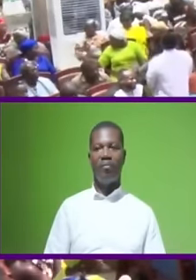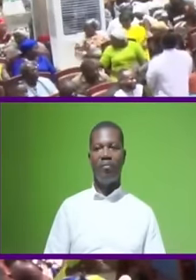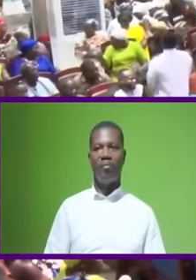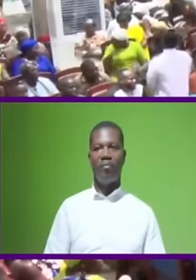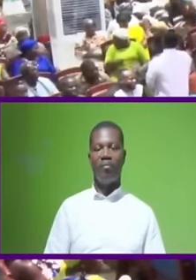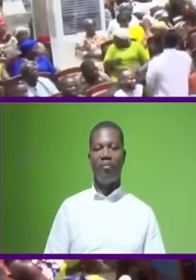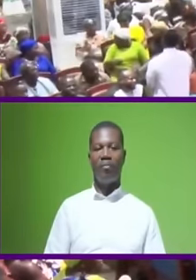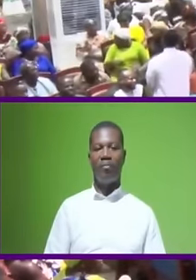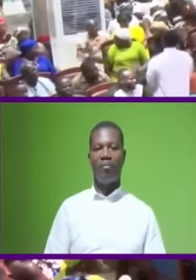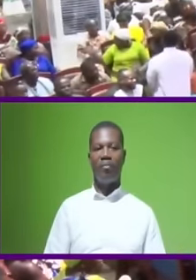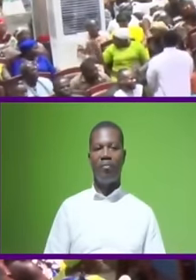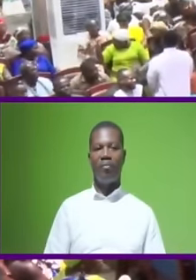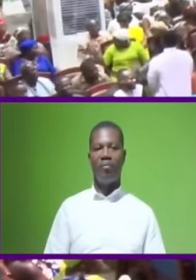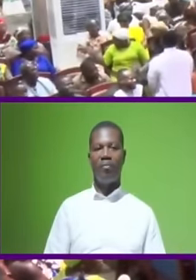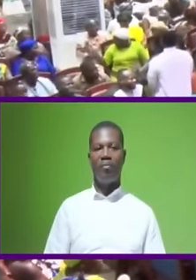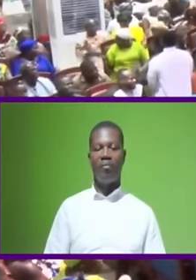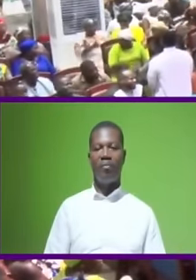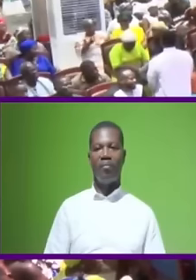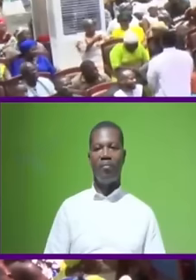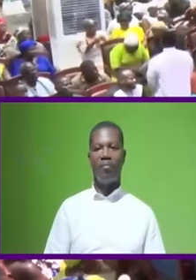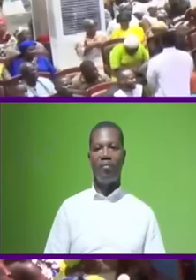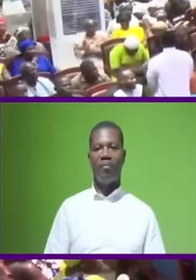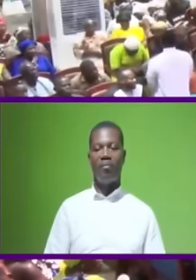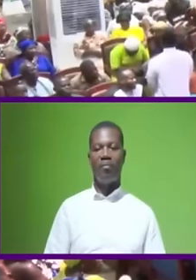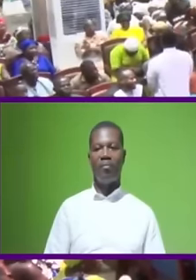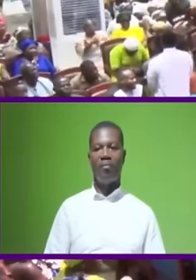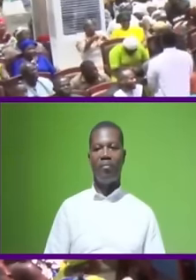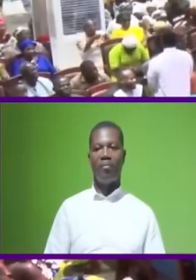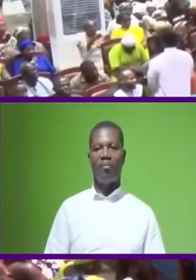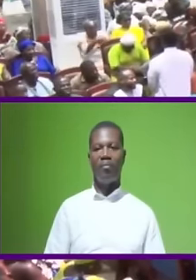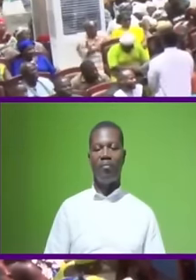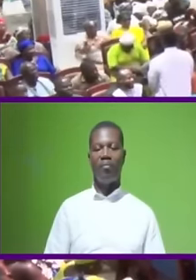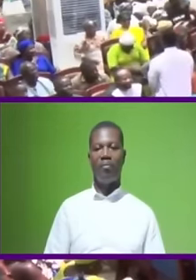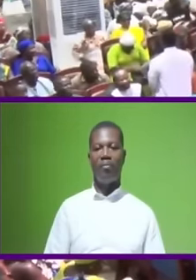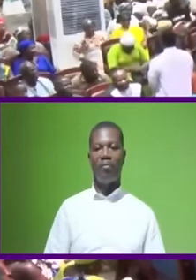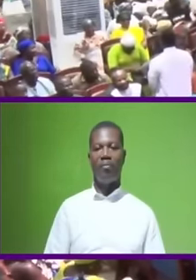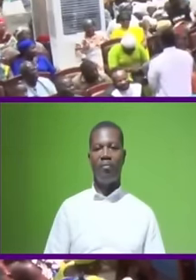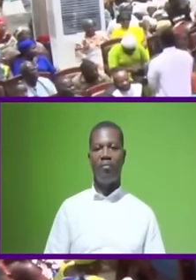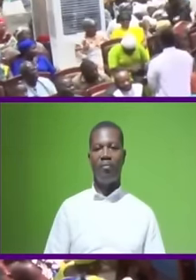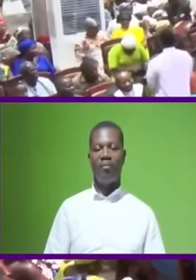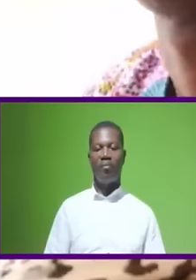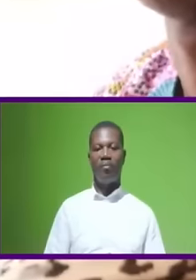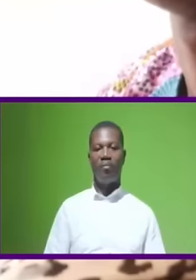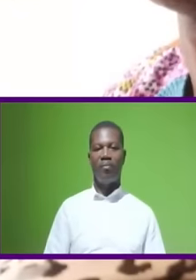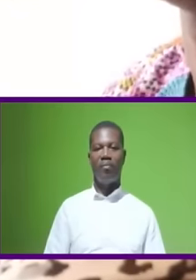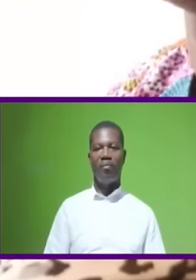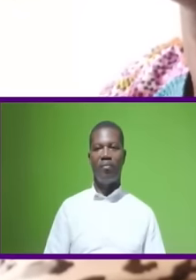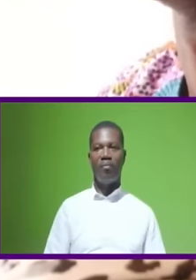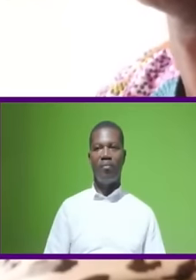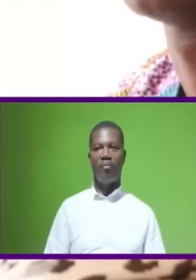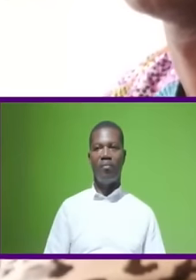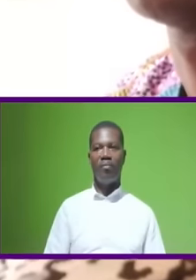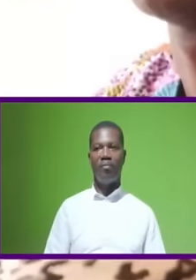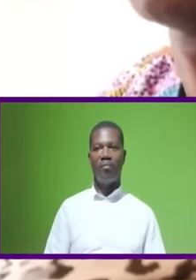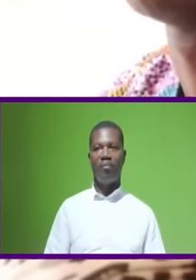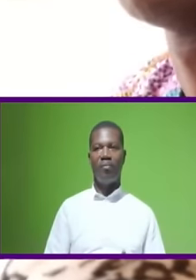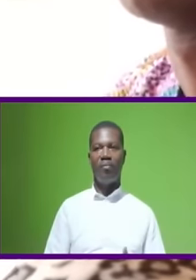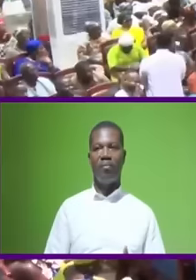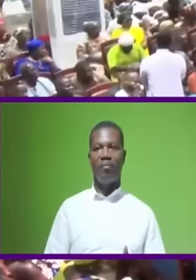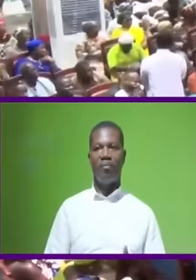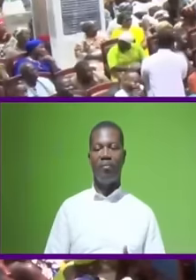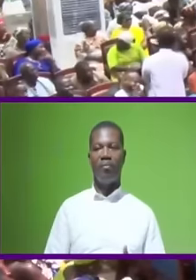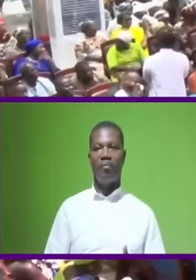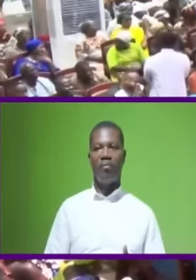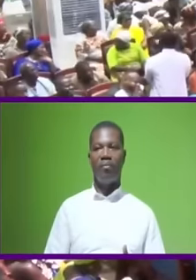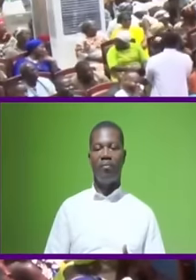Now, because of your popularity for the shop and the goods you trade in, you are the women organizer. But then you have gone to pick